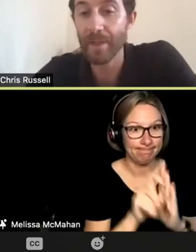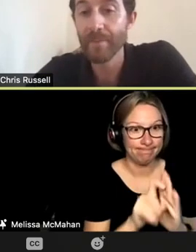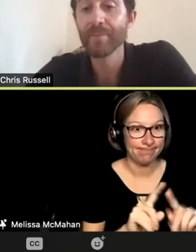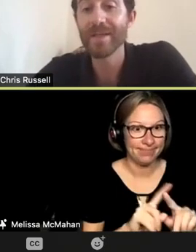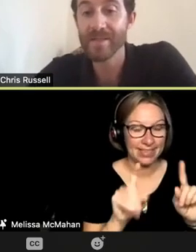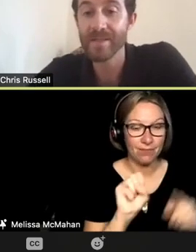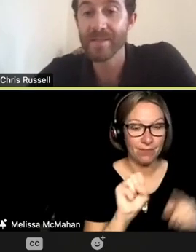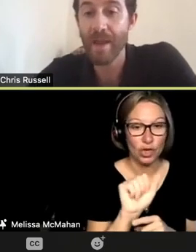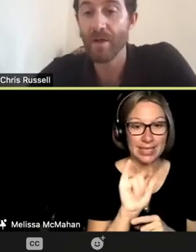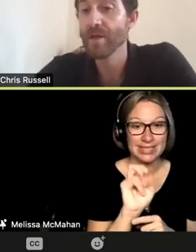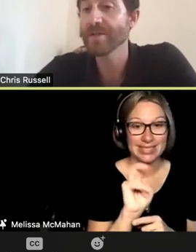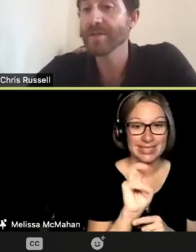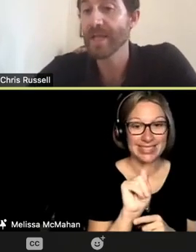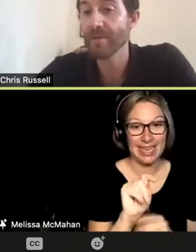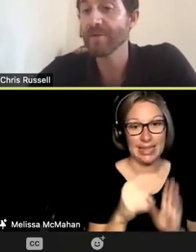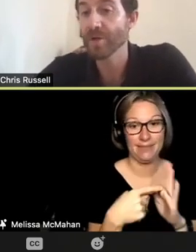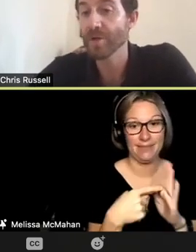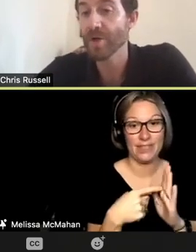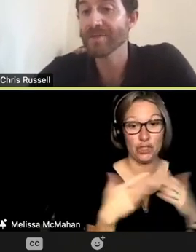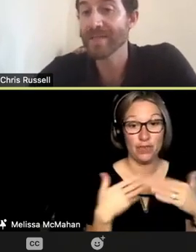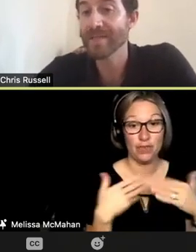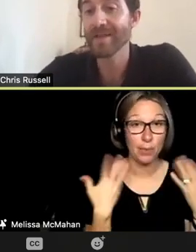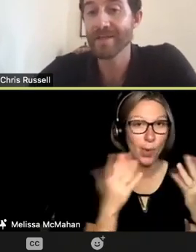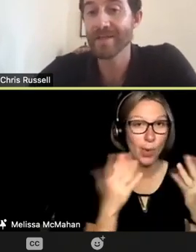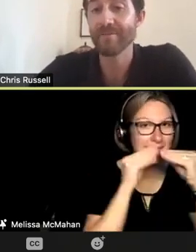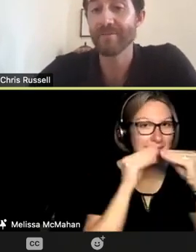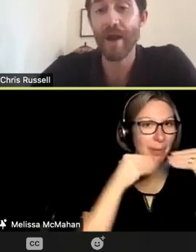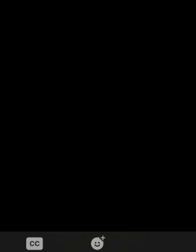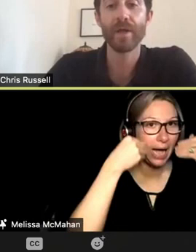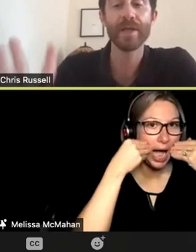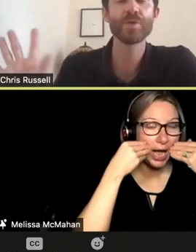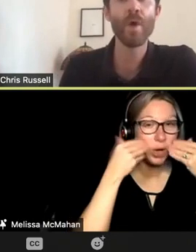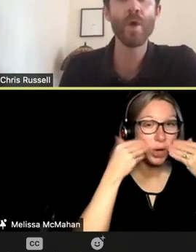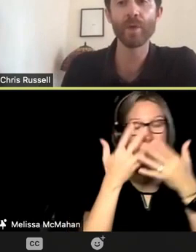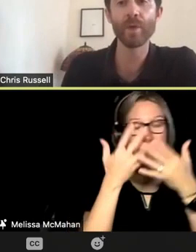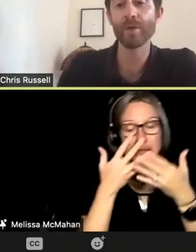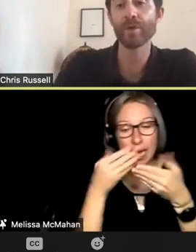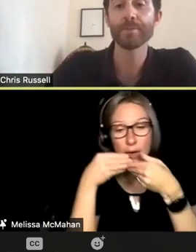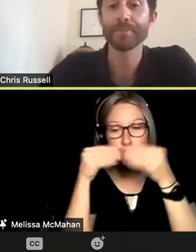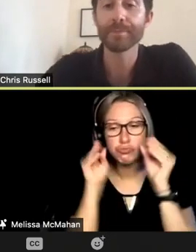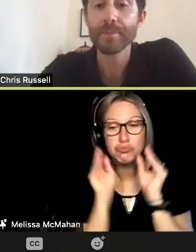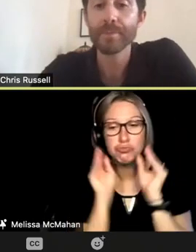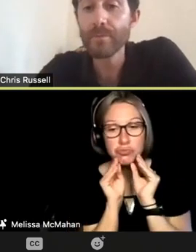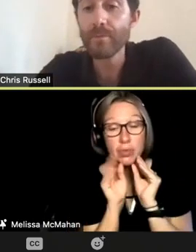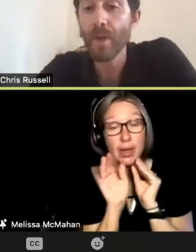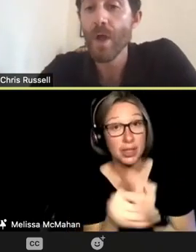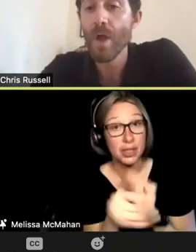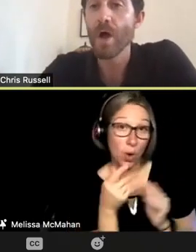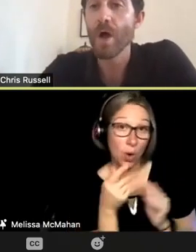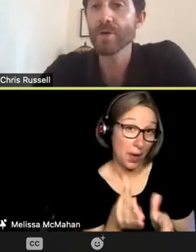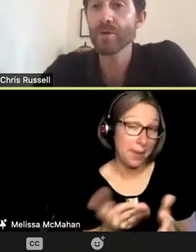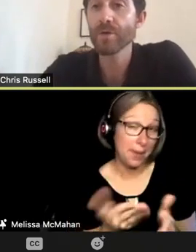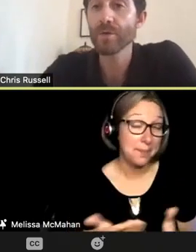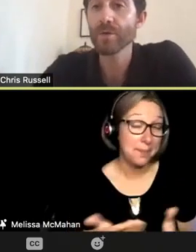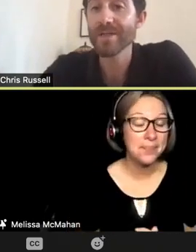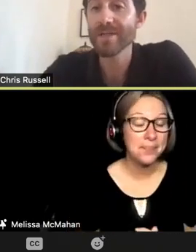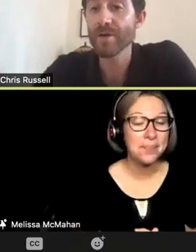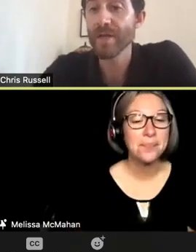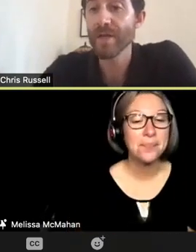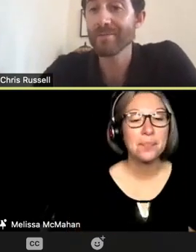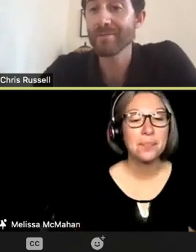of happy is the smile. The salient feature of sad is the frown. Okay, that's one thing we could do.